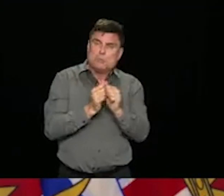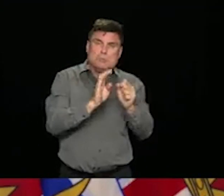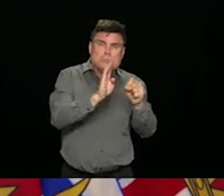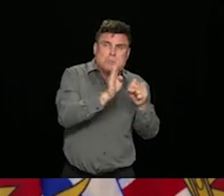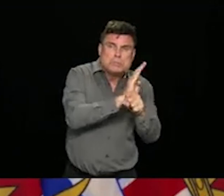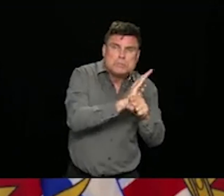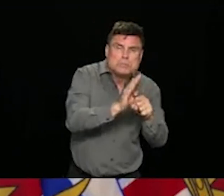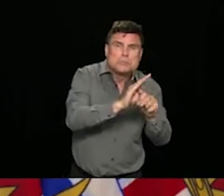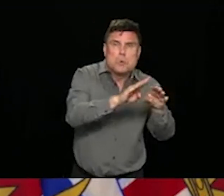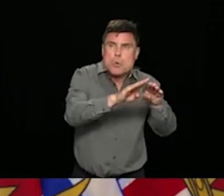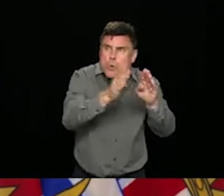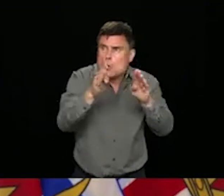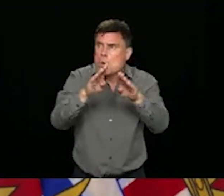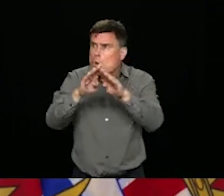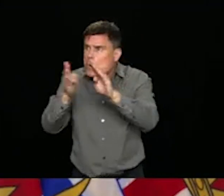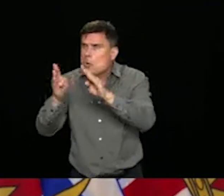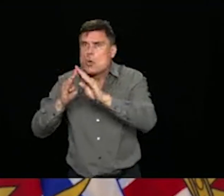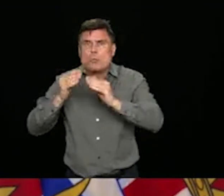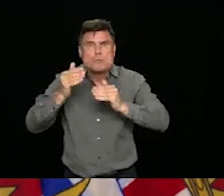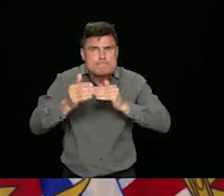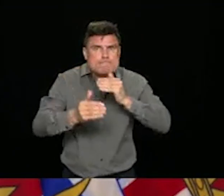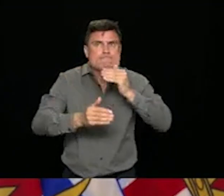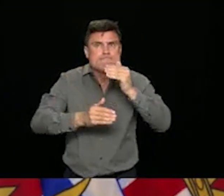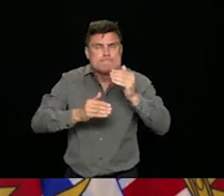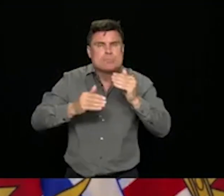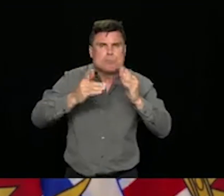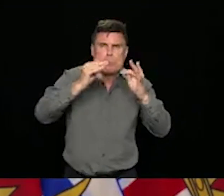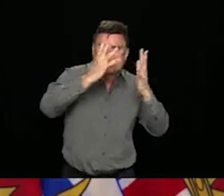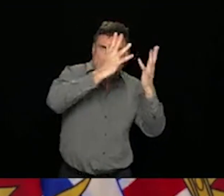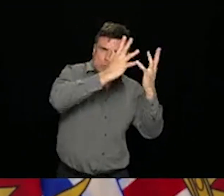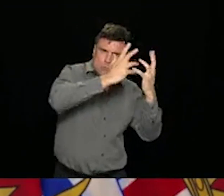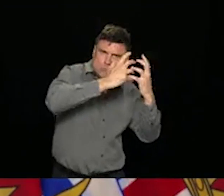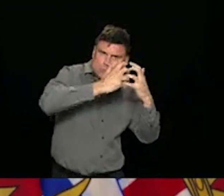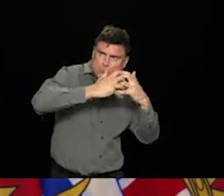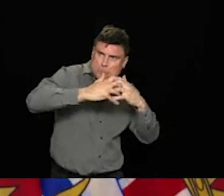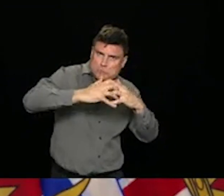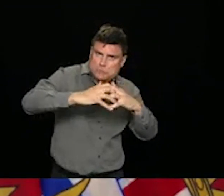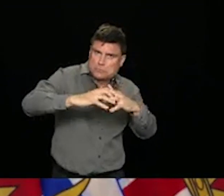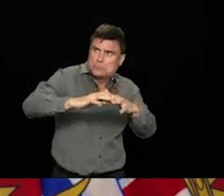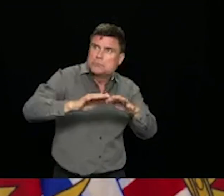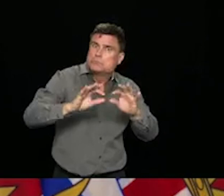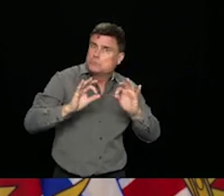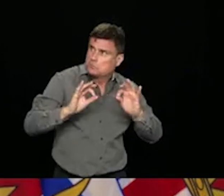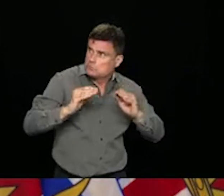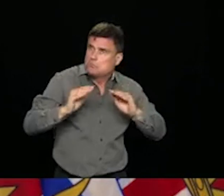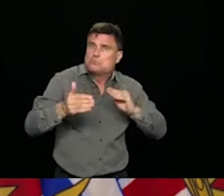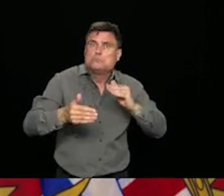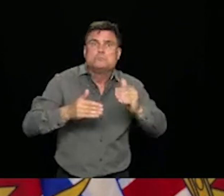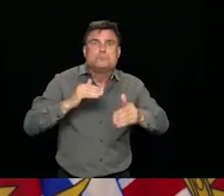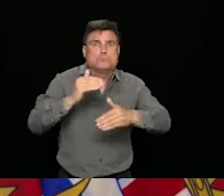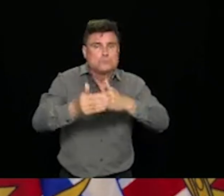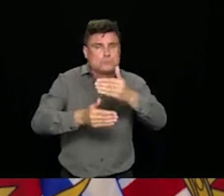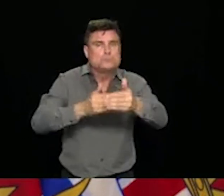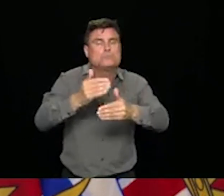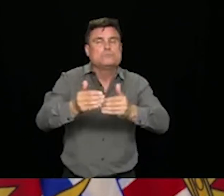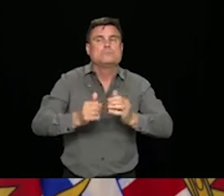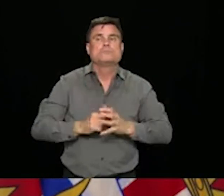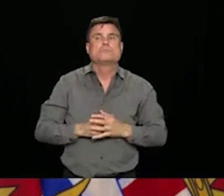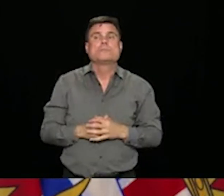are opening and changing around the province in sync. And I don't feel that there's